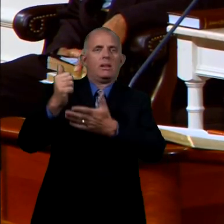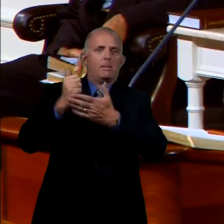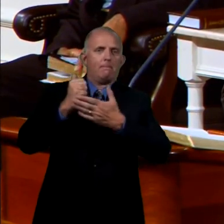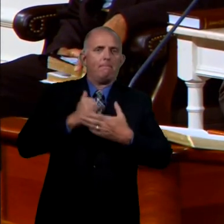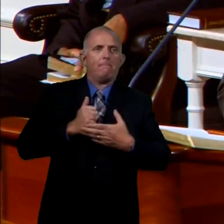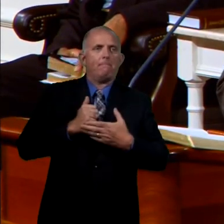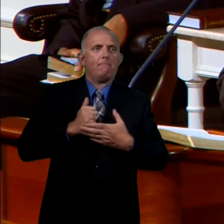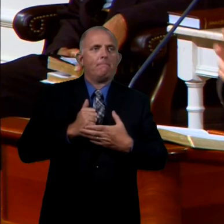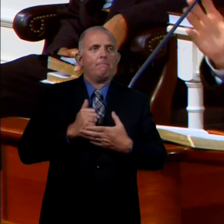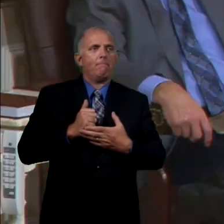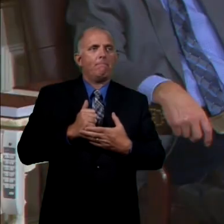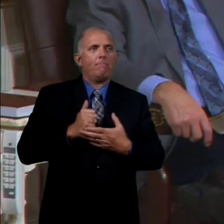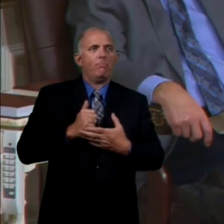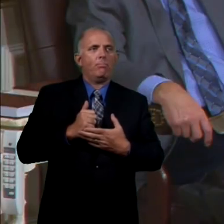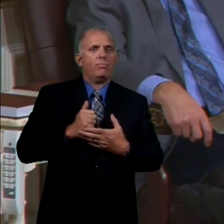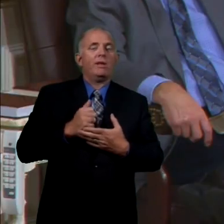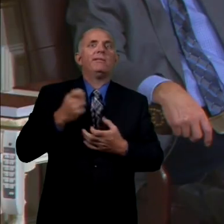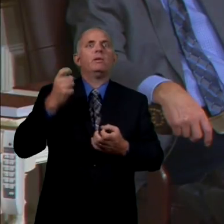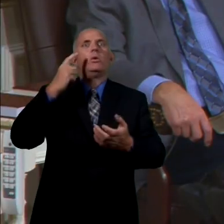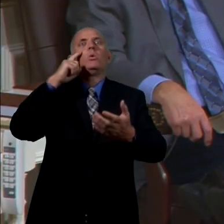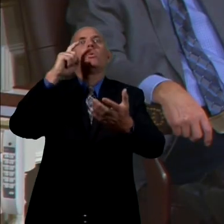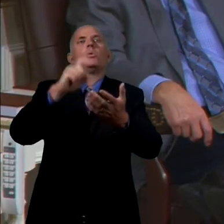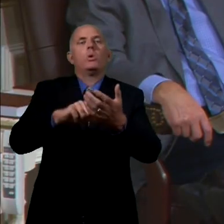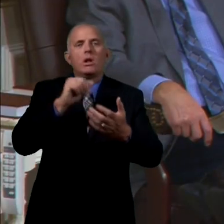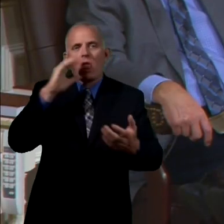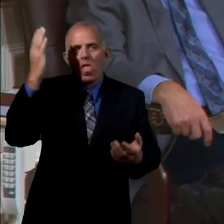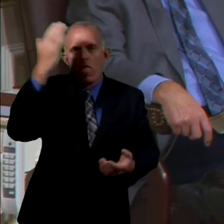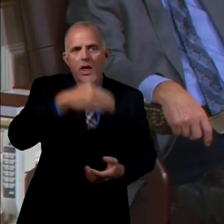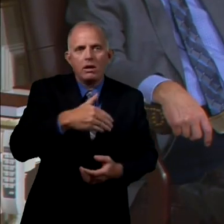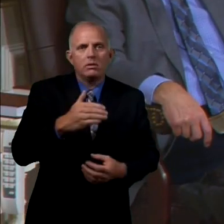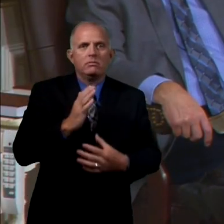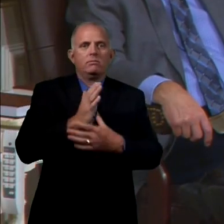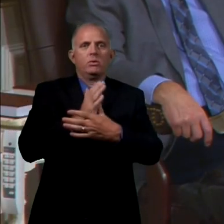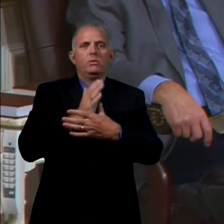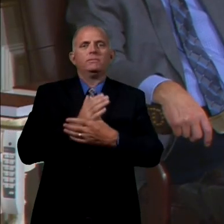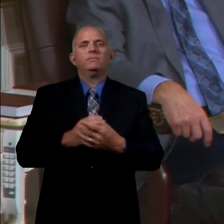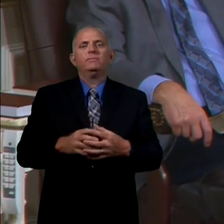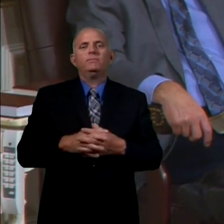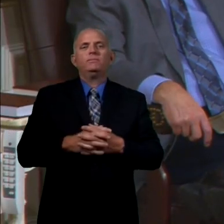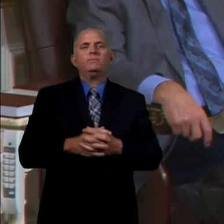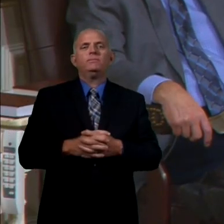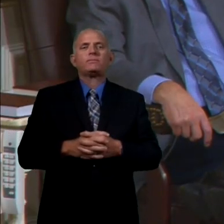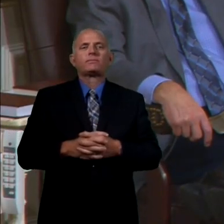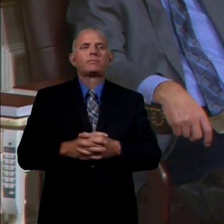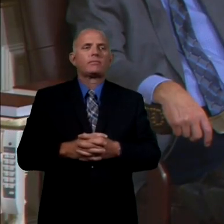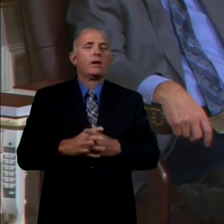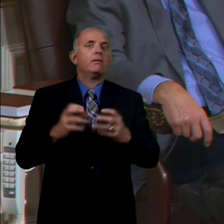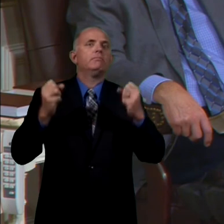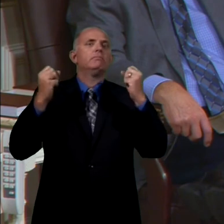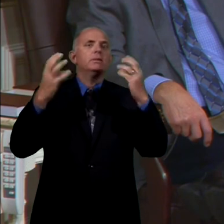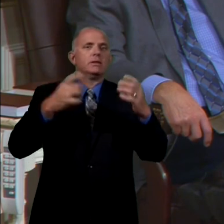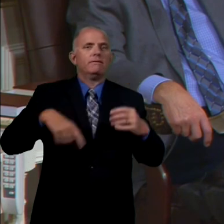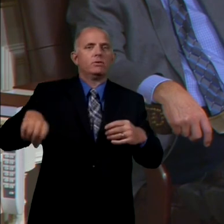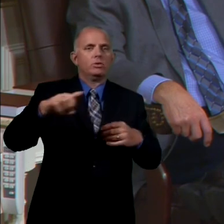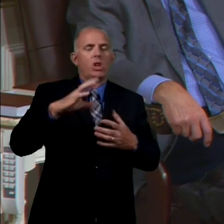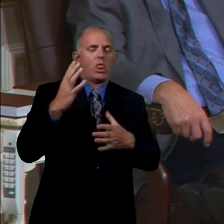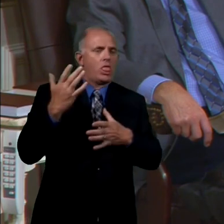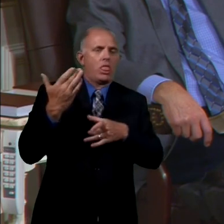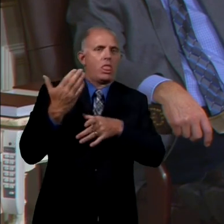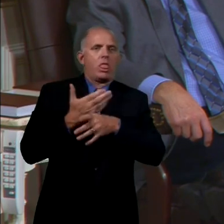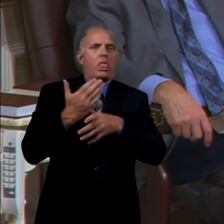interruptions. Maybe some of you have served so many people and you've gotten interrupted so many times that you're